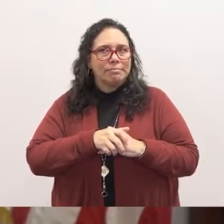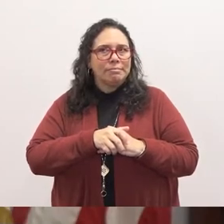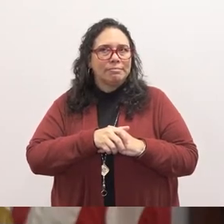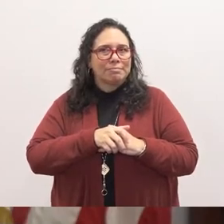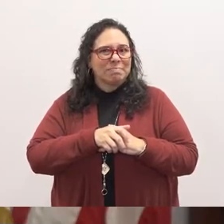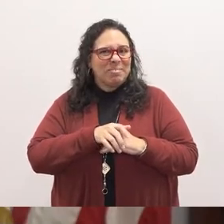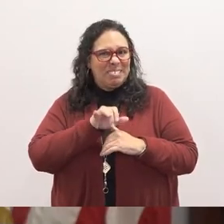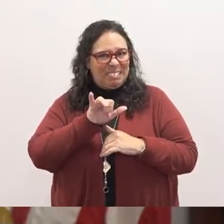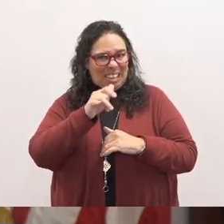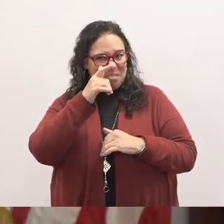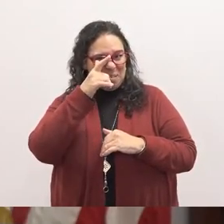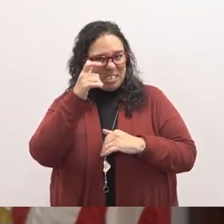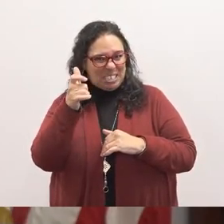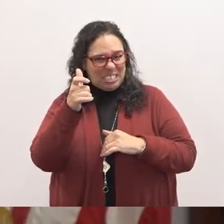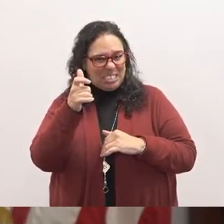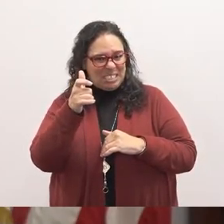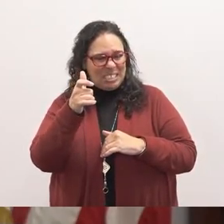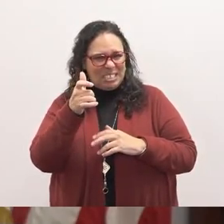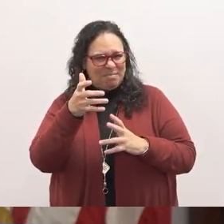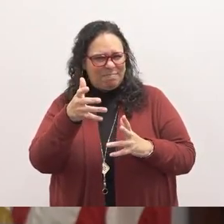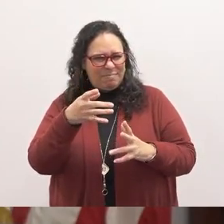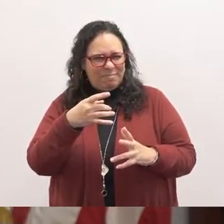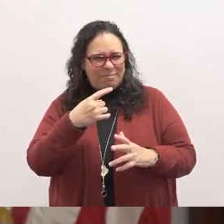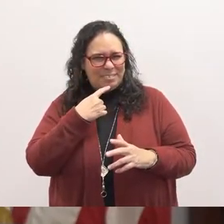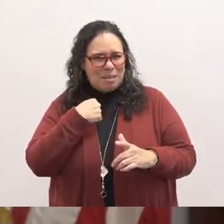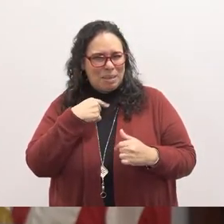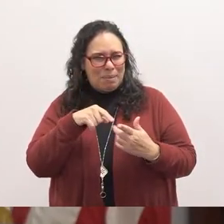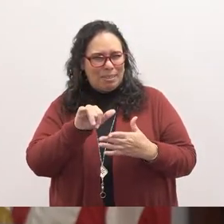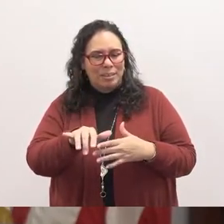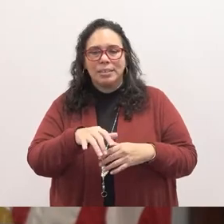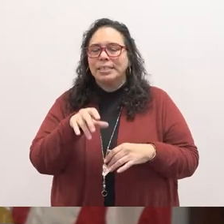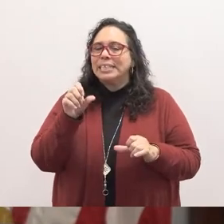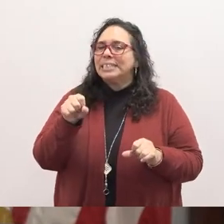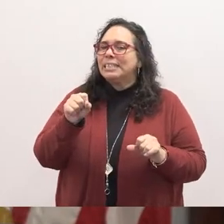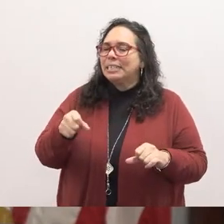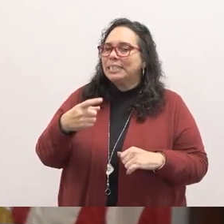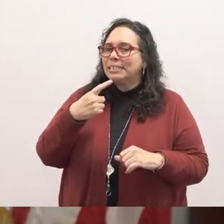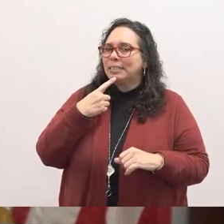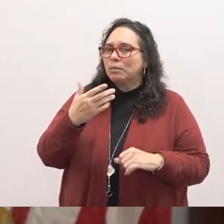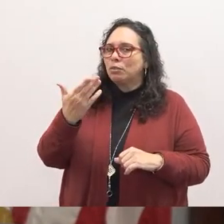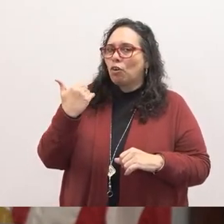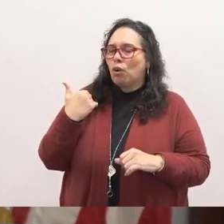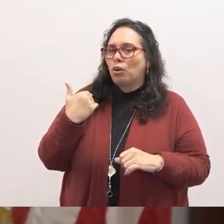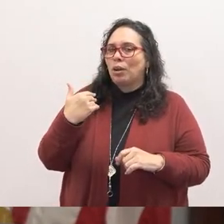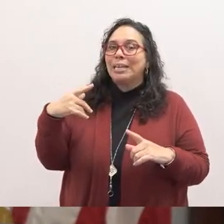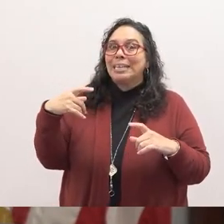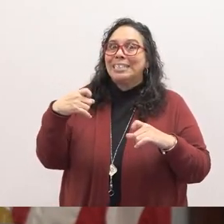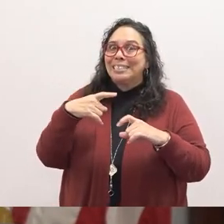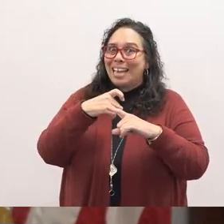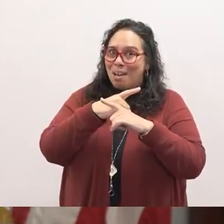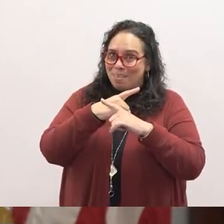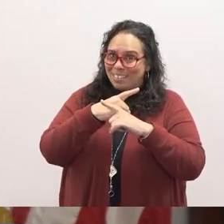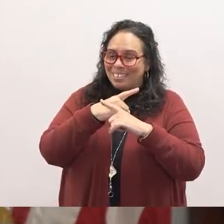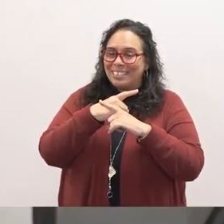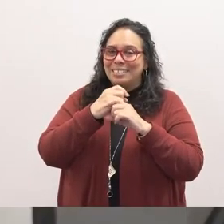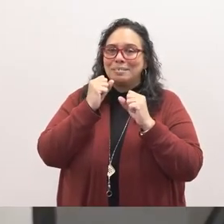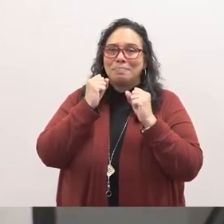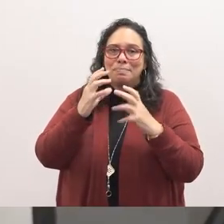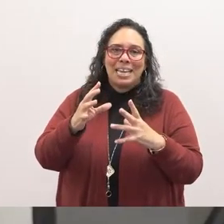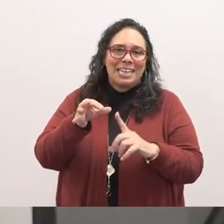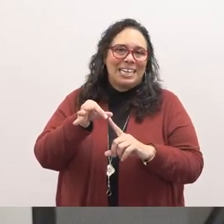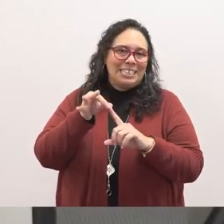is that because, speak to that. Yes, Wayne. As I mentioned earlier, this is complicated, right? There are so many different